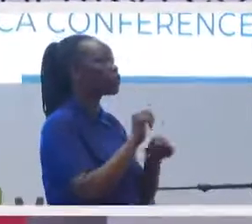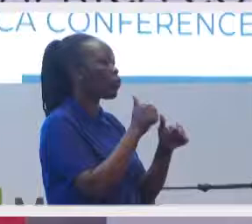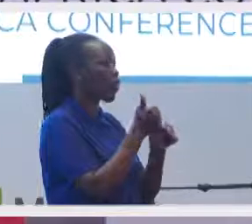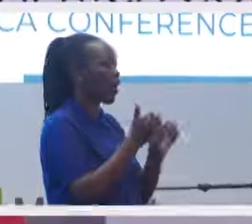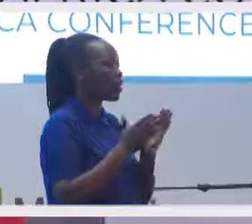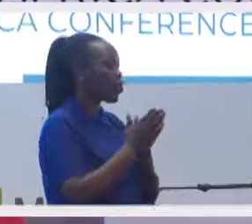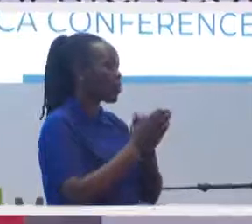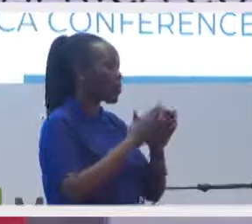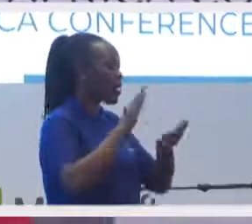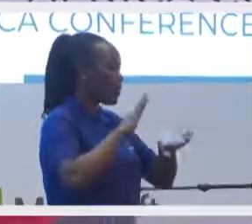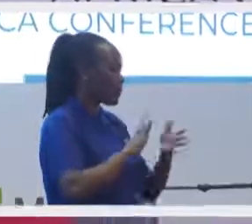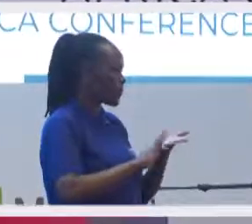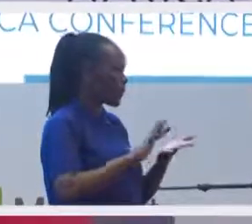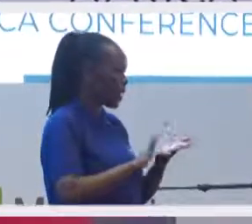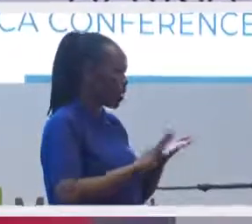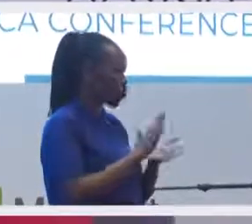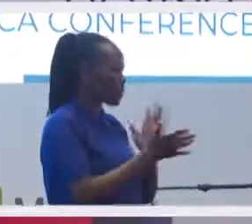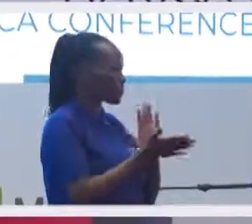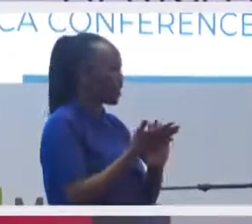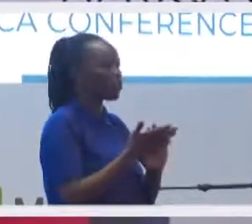Braille displays without the